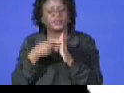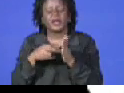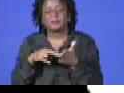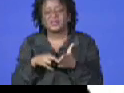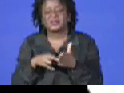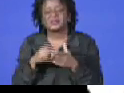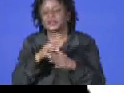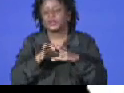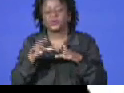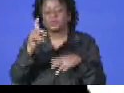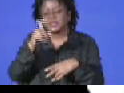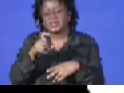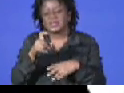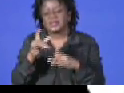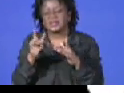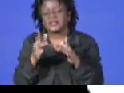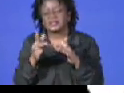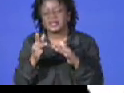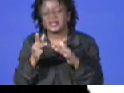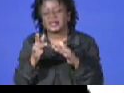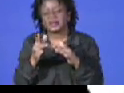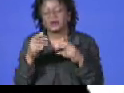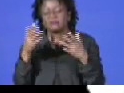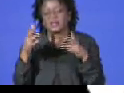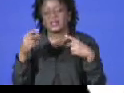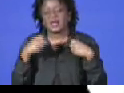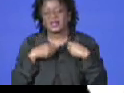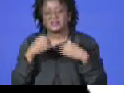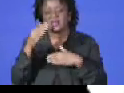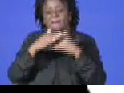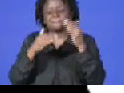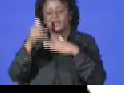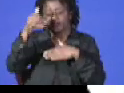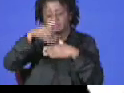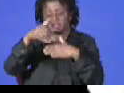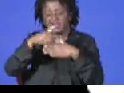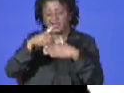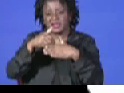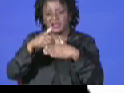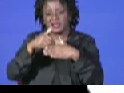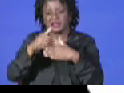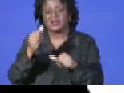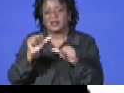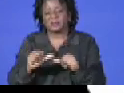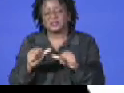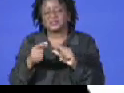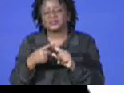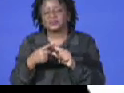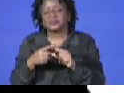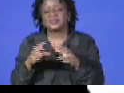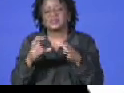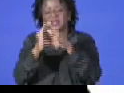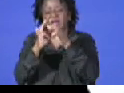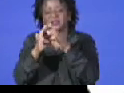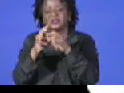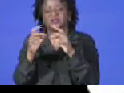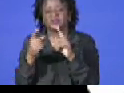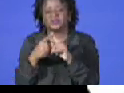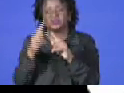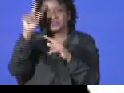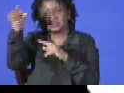It already has a built-in facility that connects to the satellite and provides, number one. Number